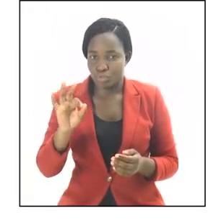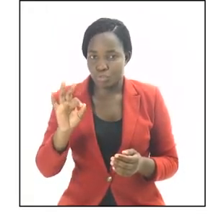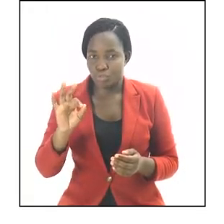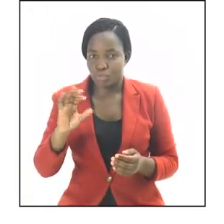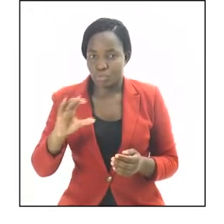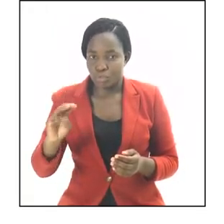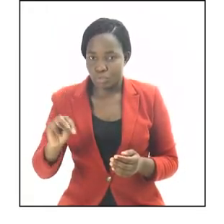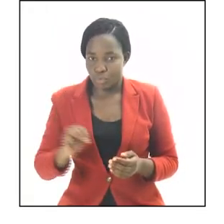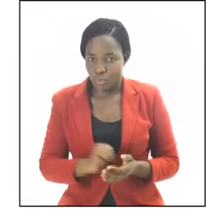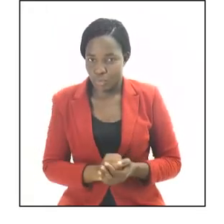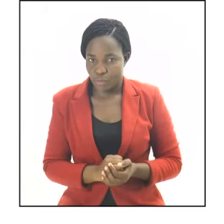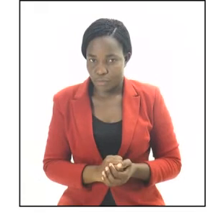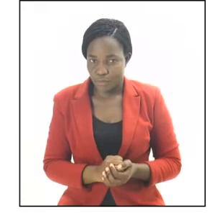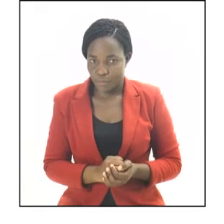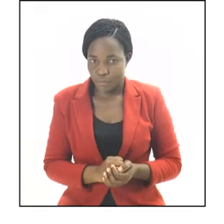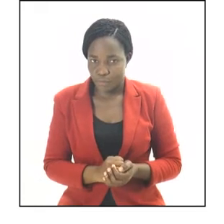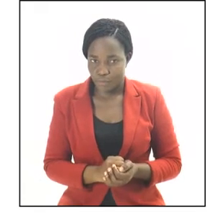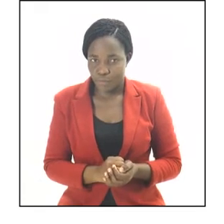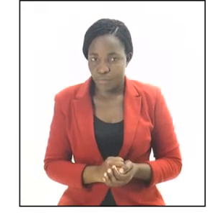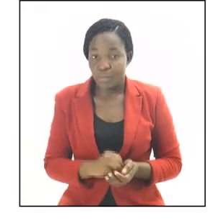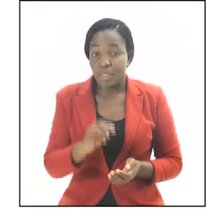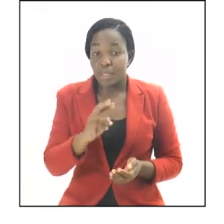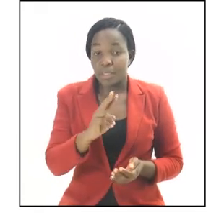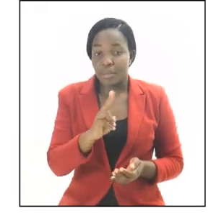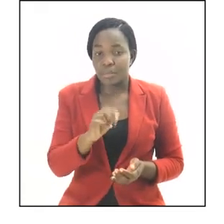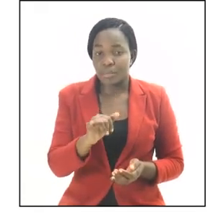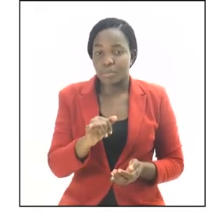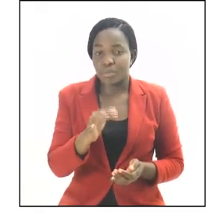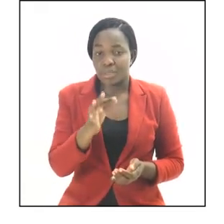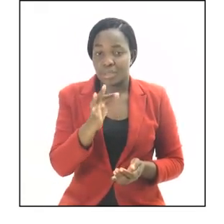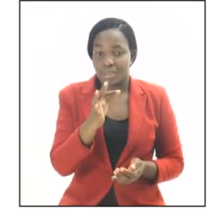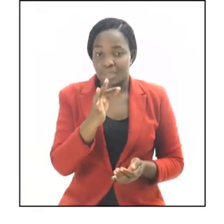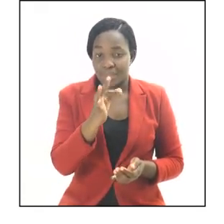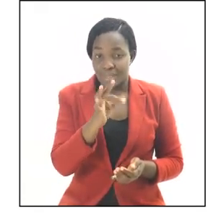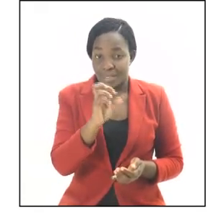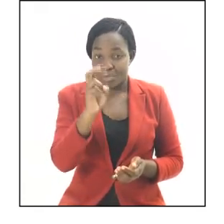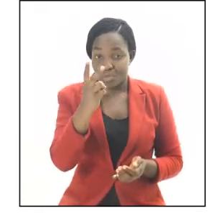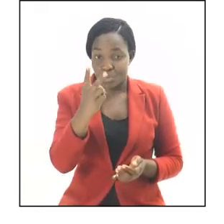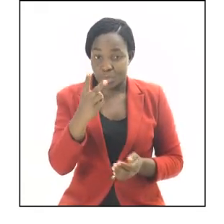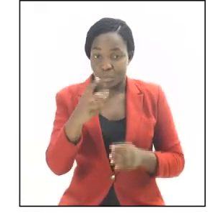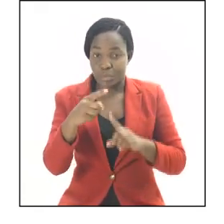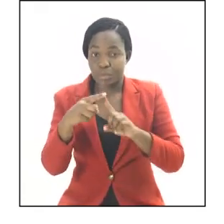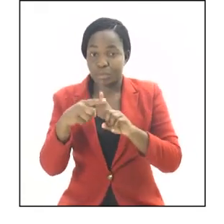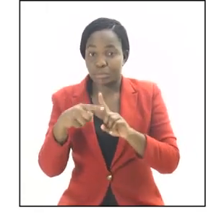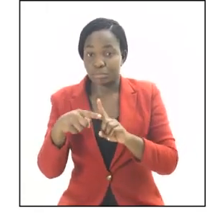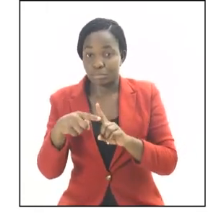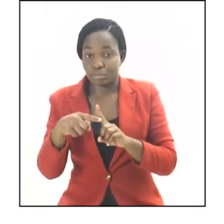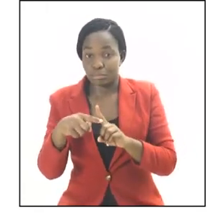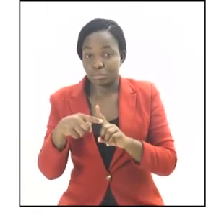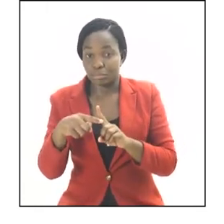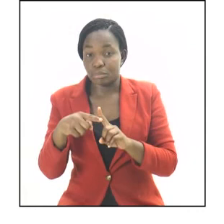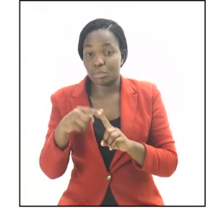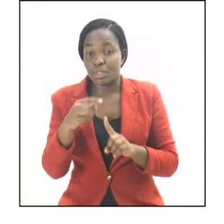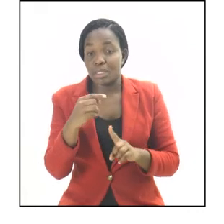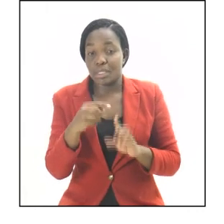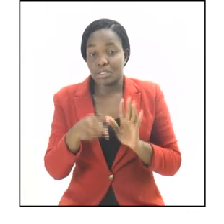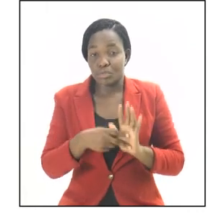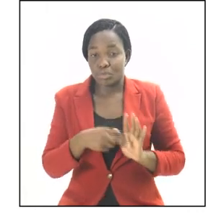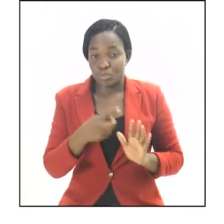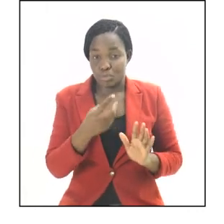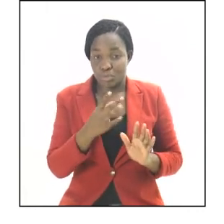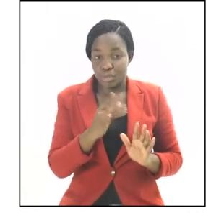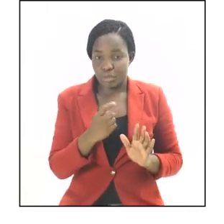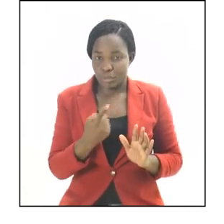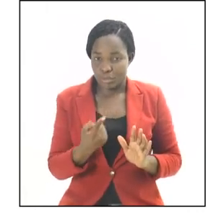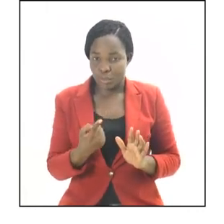equals 9 squared plus 12 squared. 9 squared is 81 and 12 squared